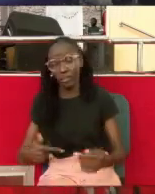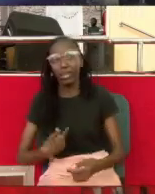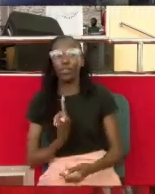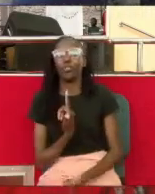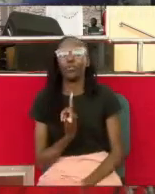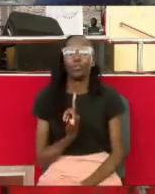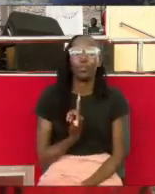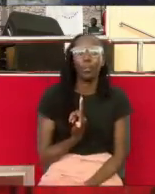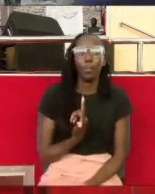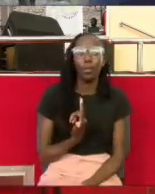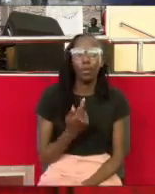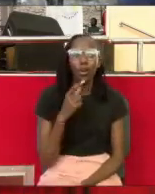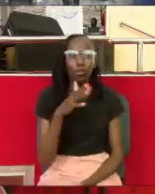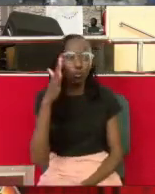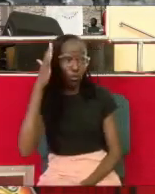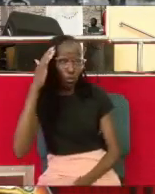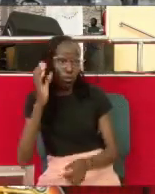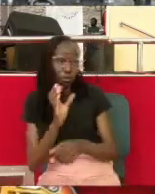church, sadly,